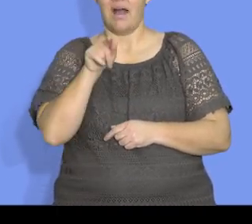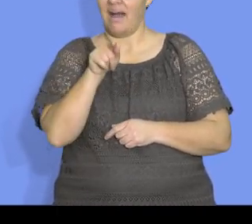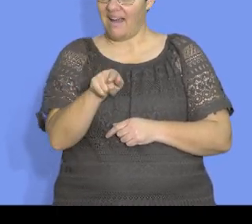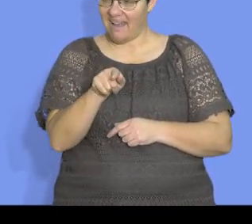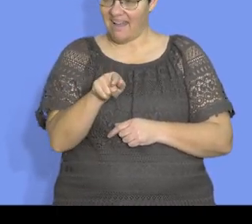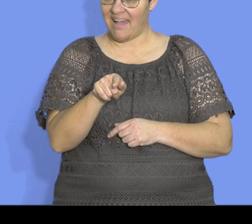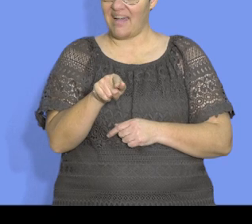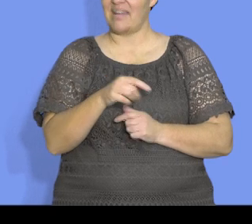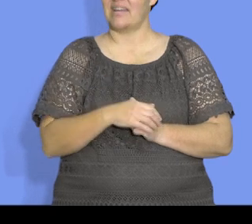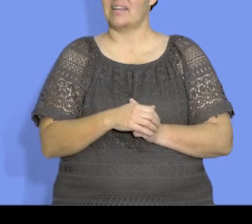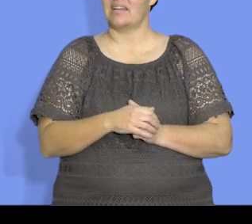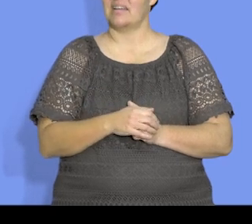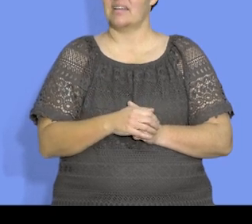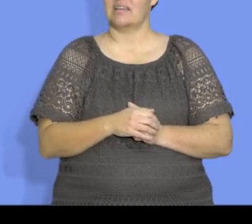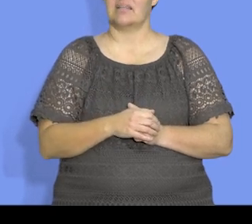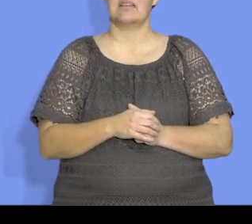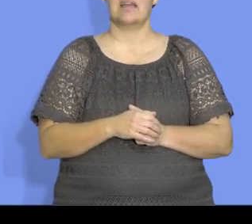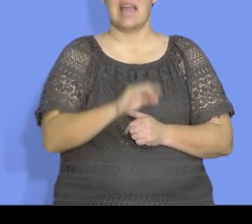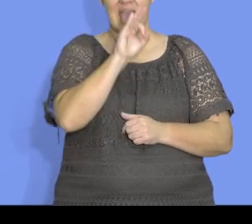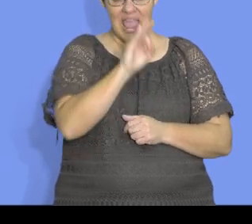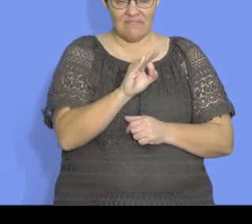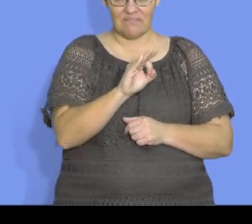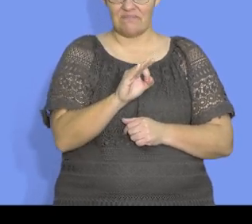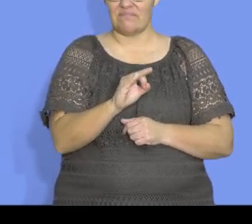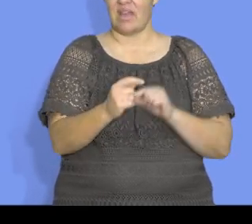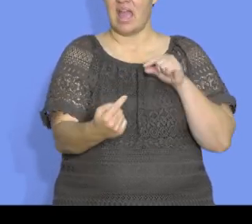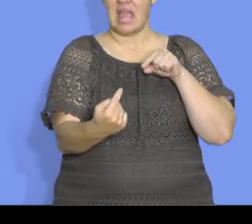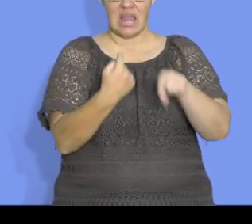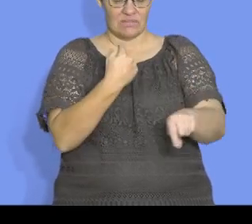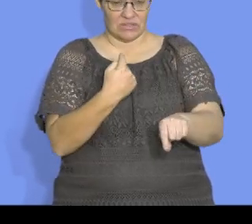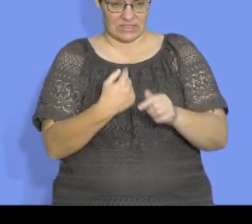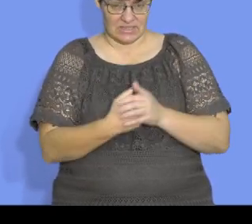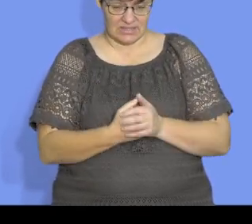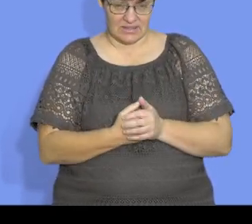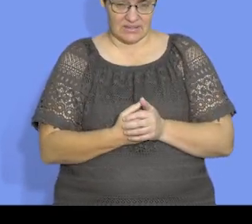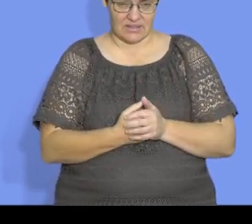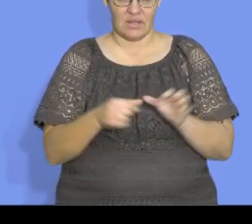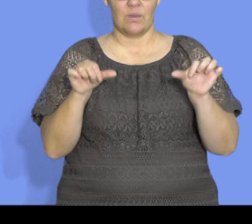They are, in fact, f is inversely